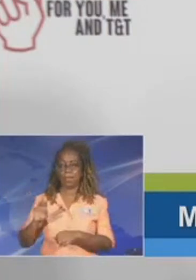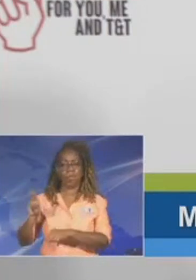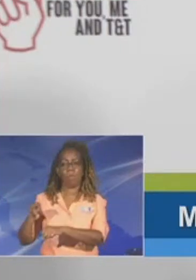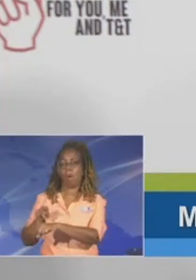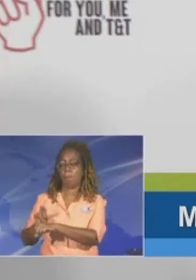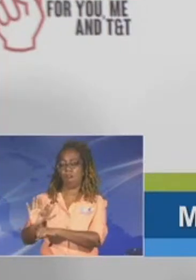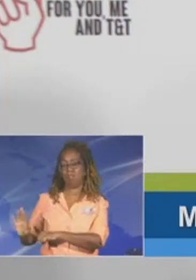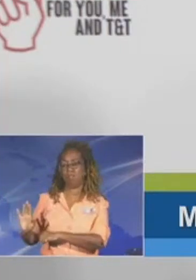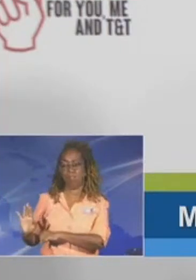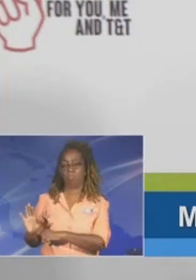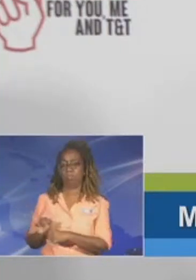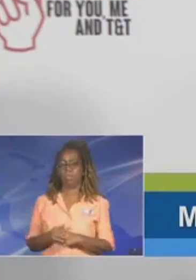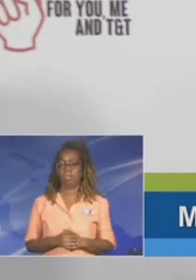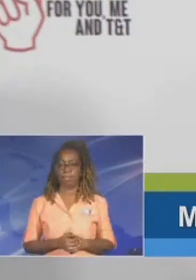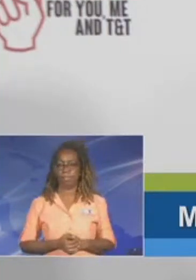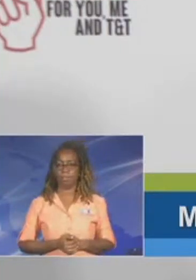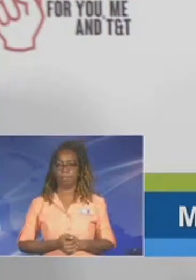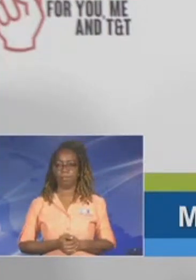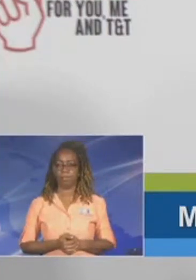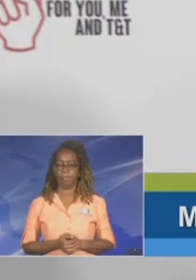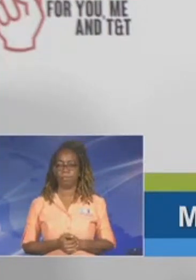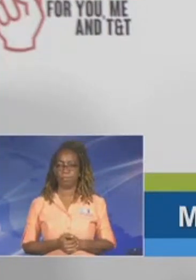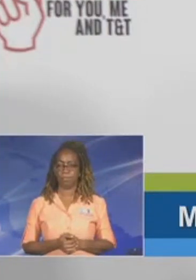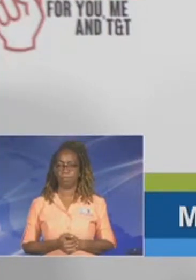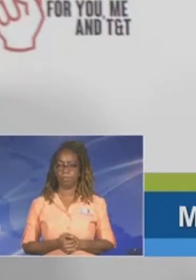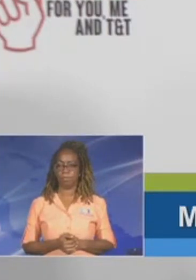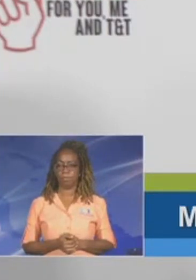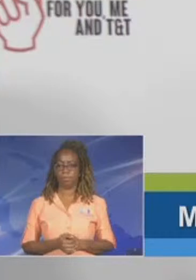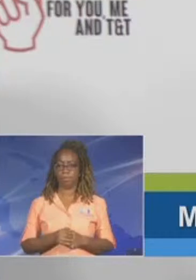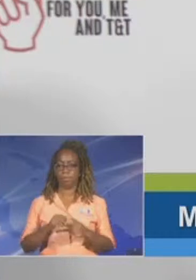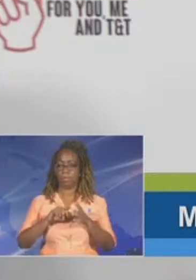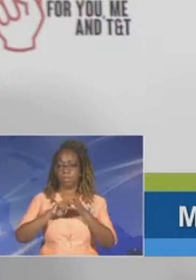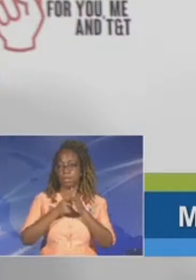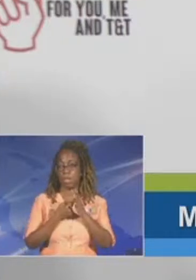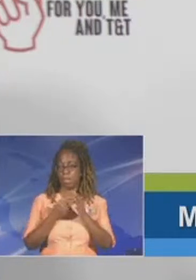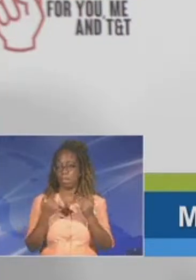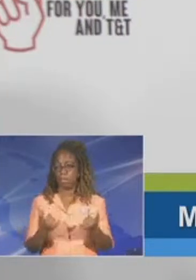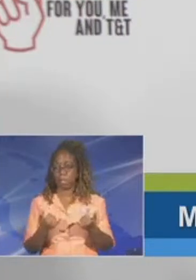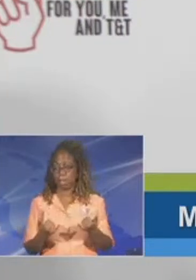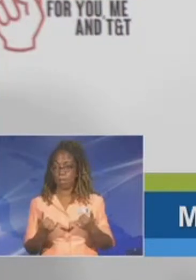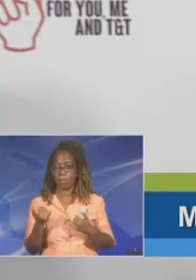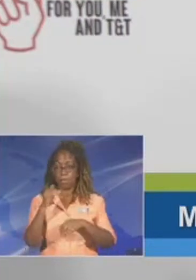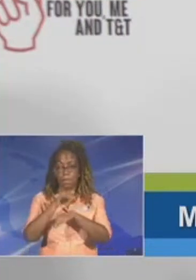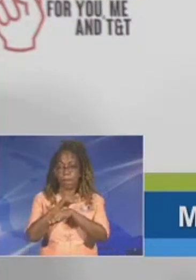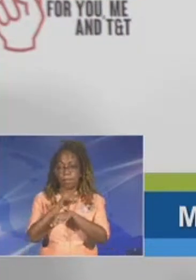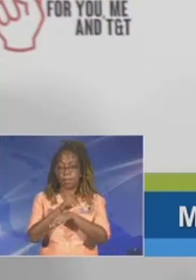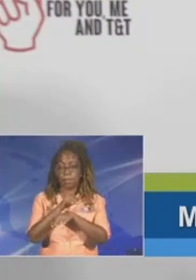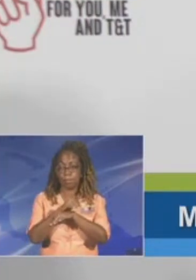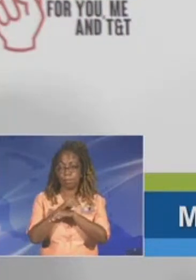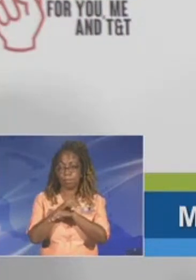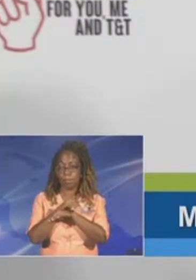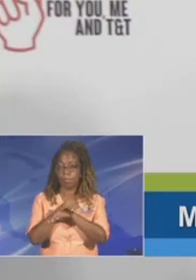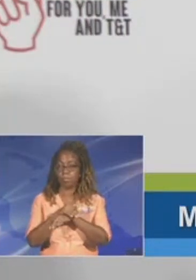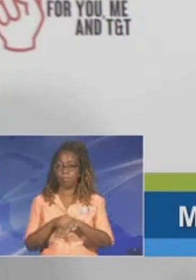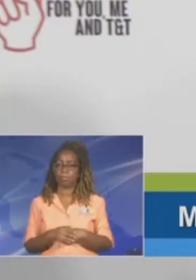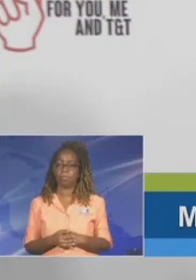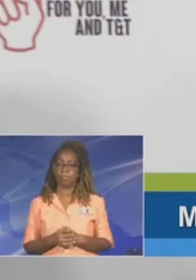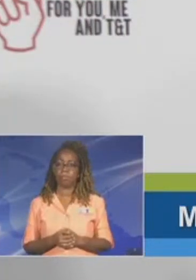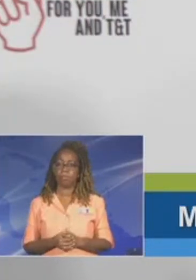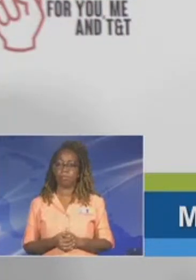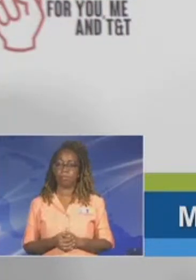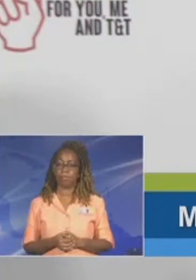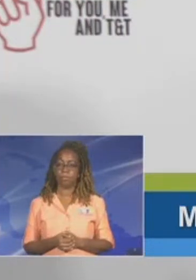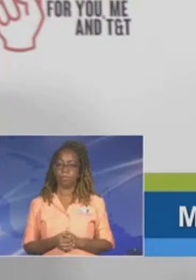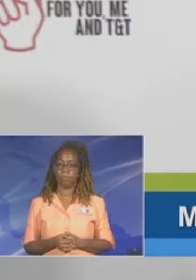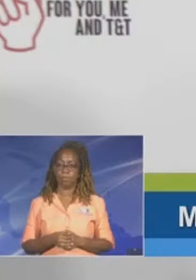all our hospitals. And so as of this afternoon, and according to our dashboard, the